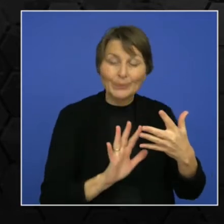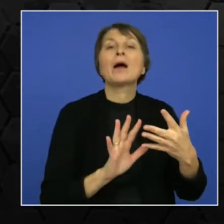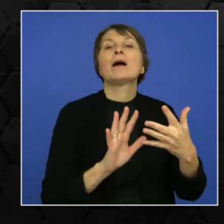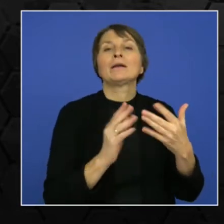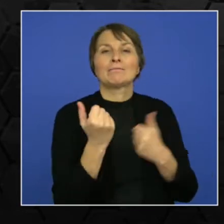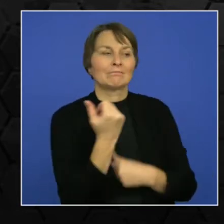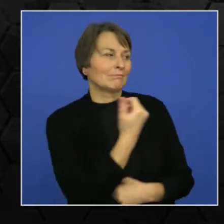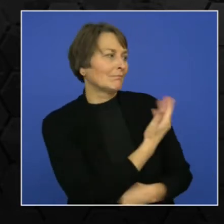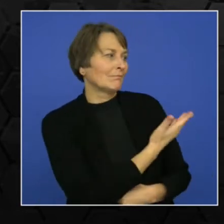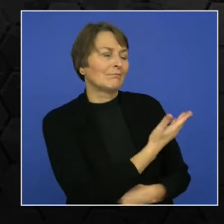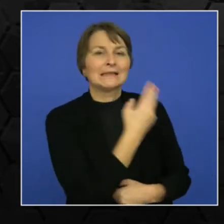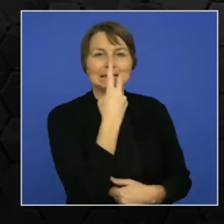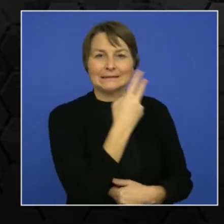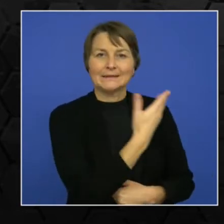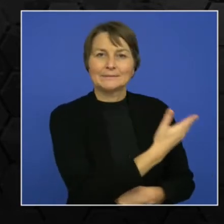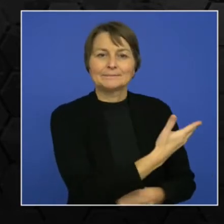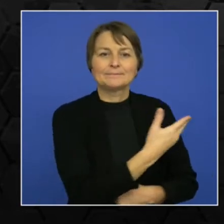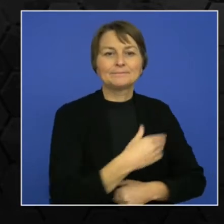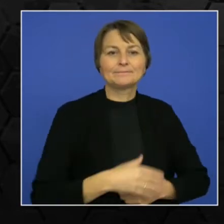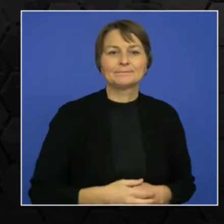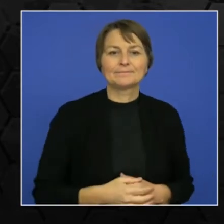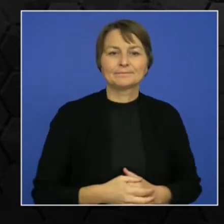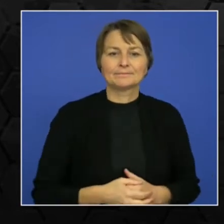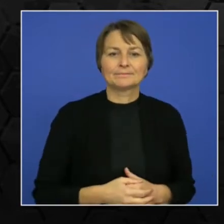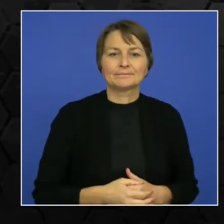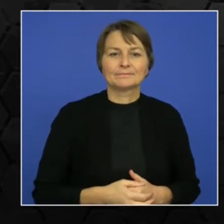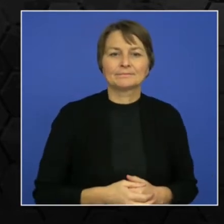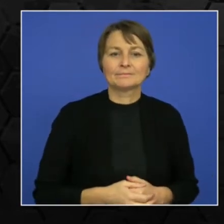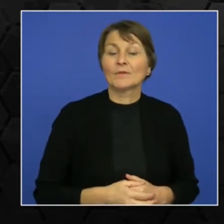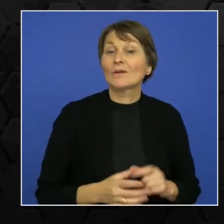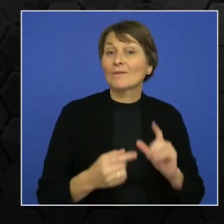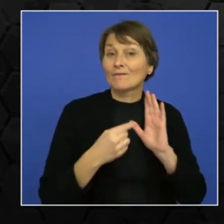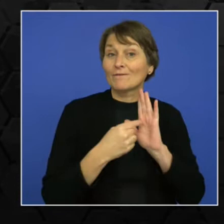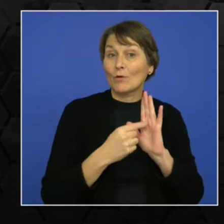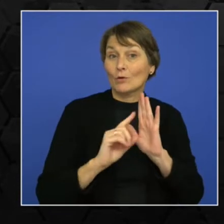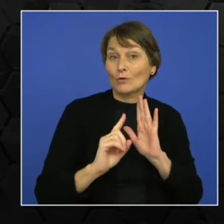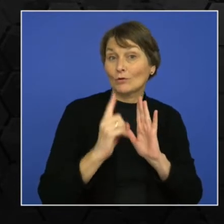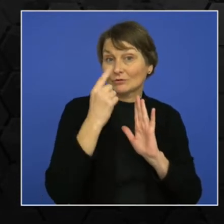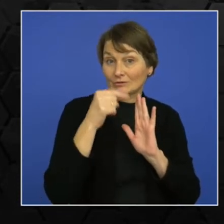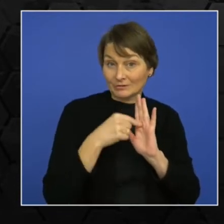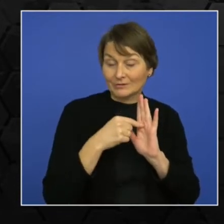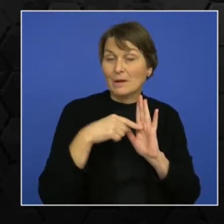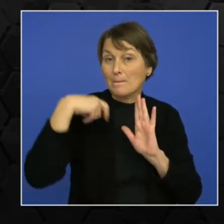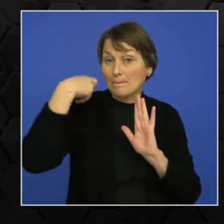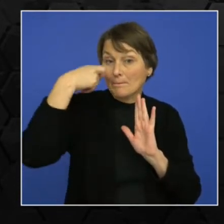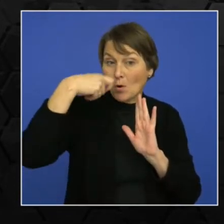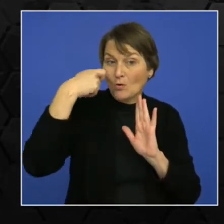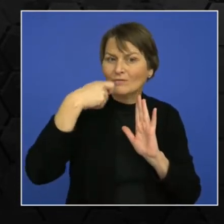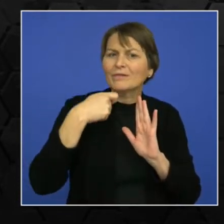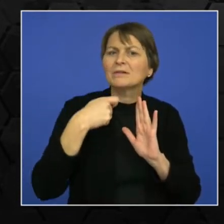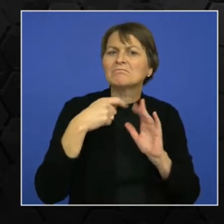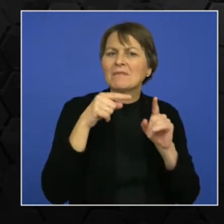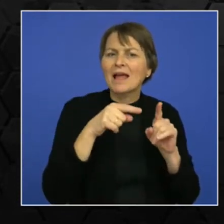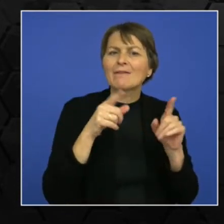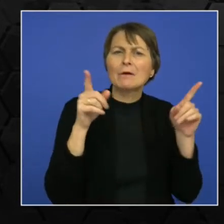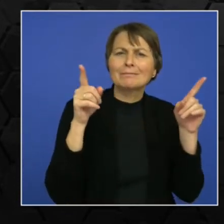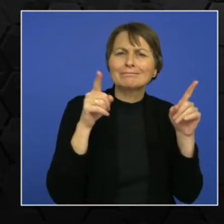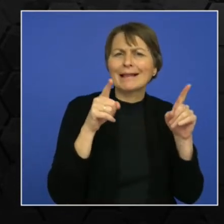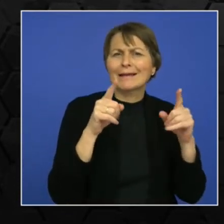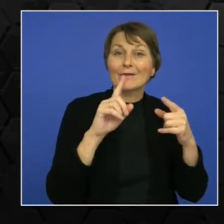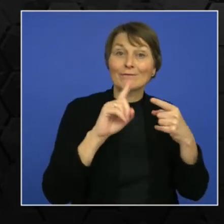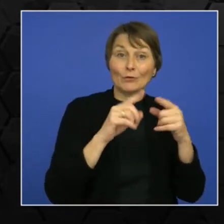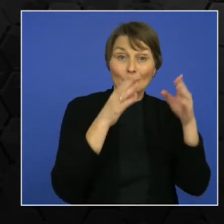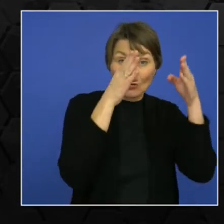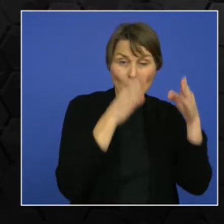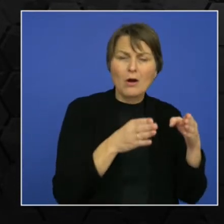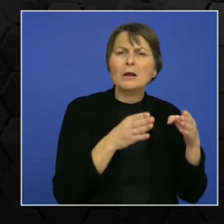we can see that for the first movie ID, we have genre as documentary and short. So here, for